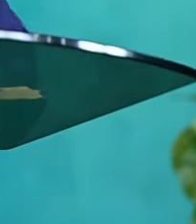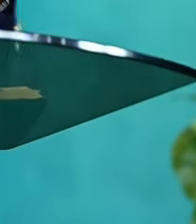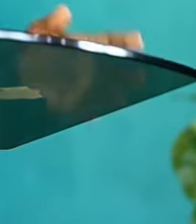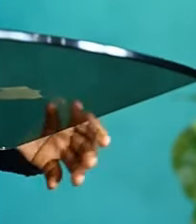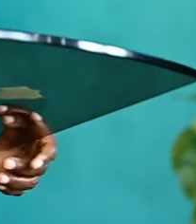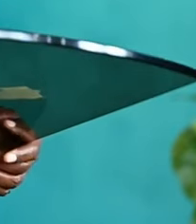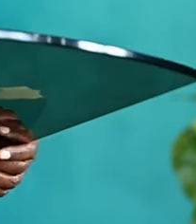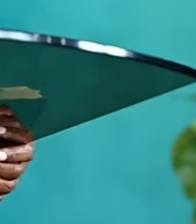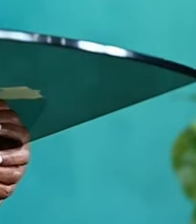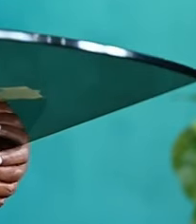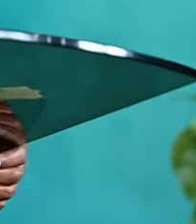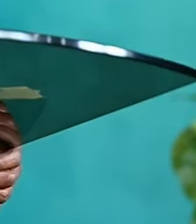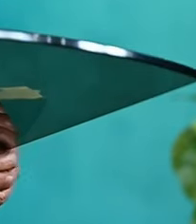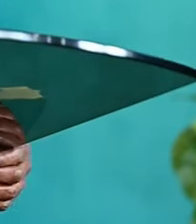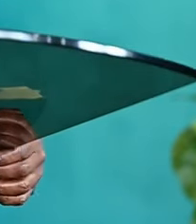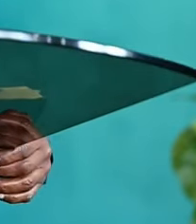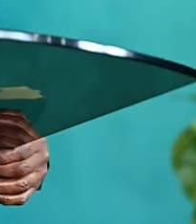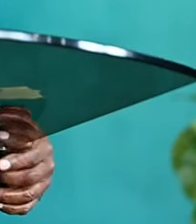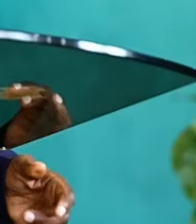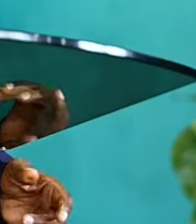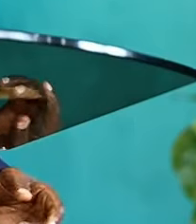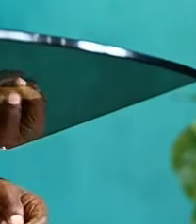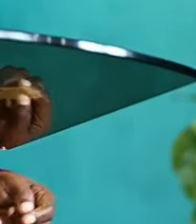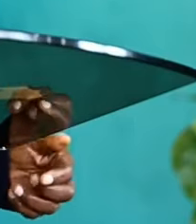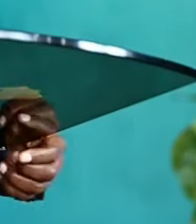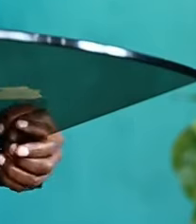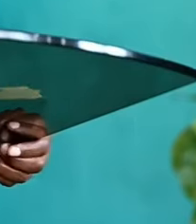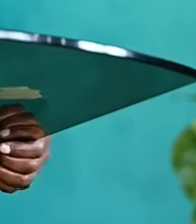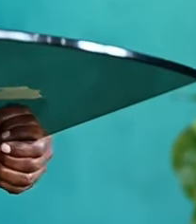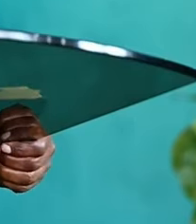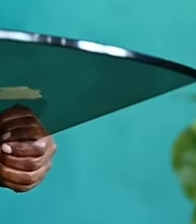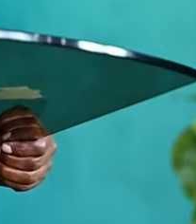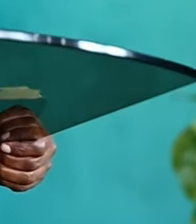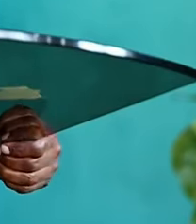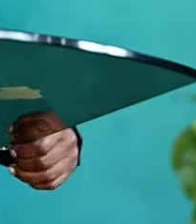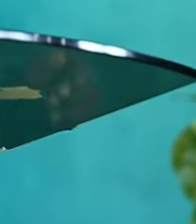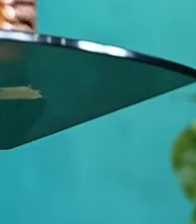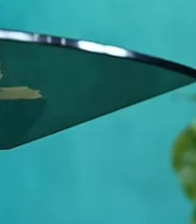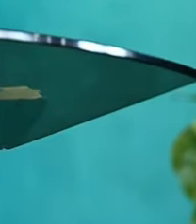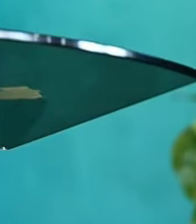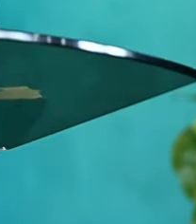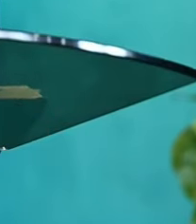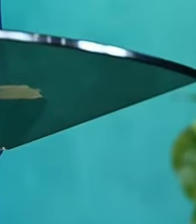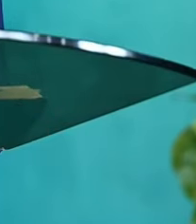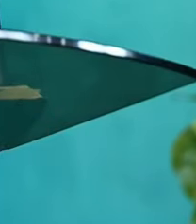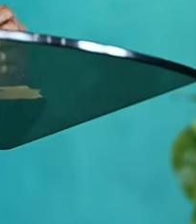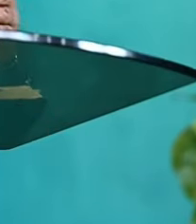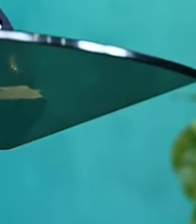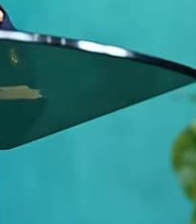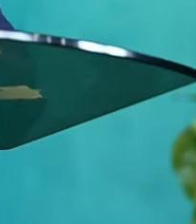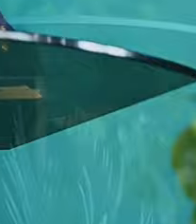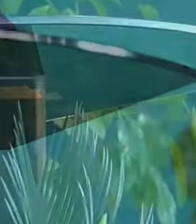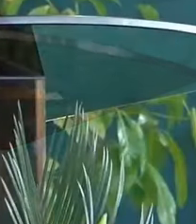say, "Open your Bibles." When we, if we are going to say that one, we also make sure we include the following. Open your Bibles for